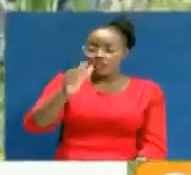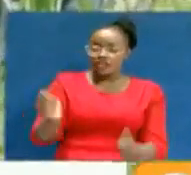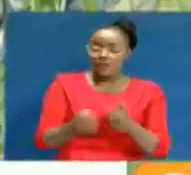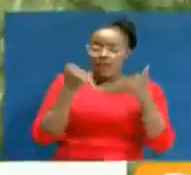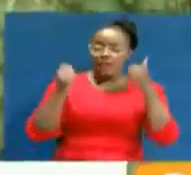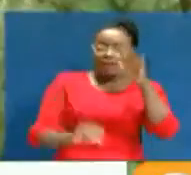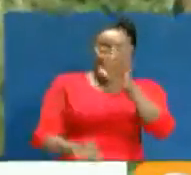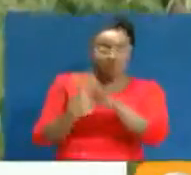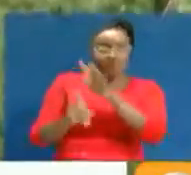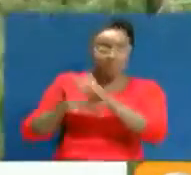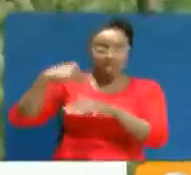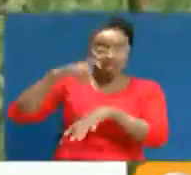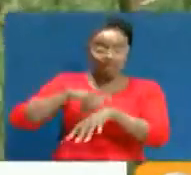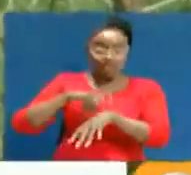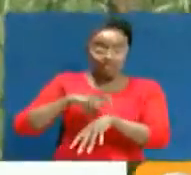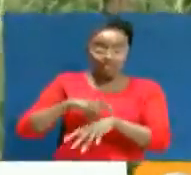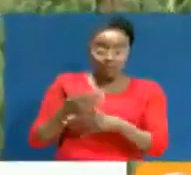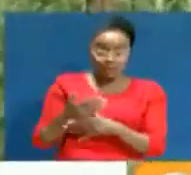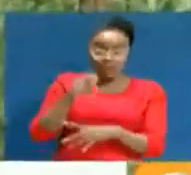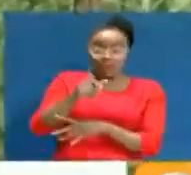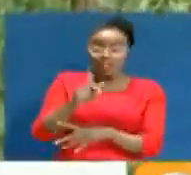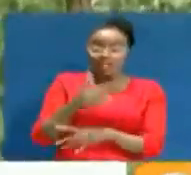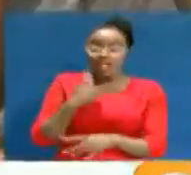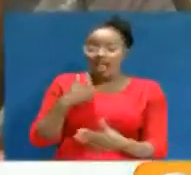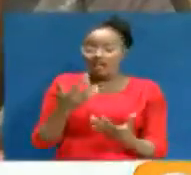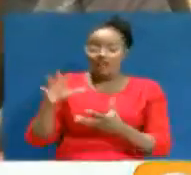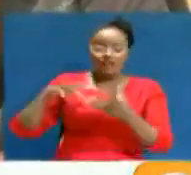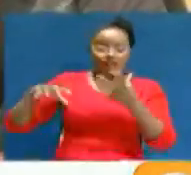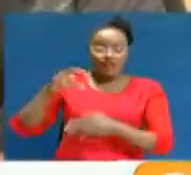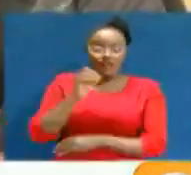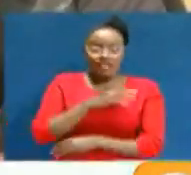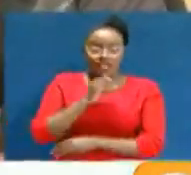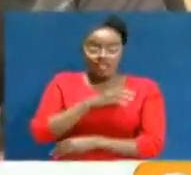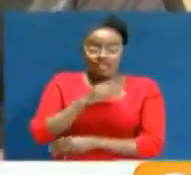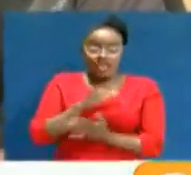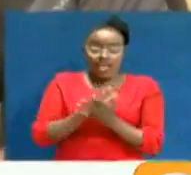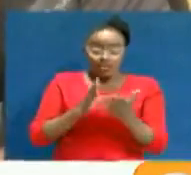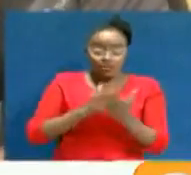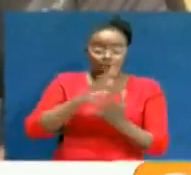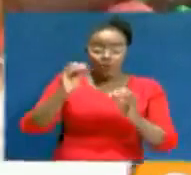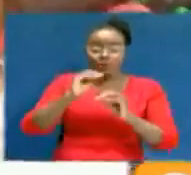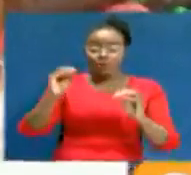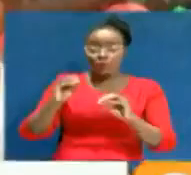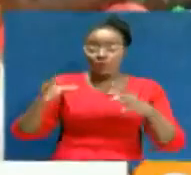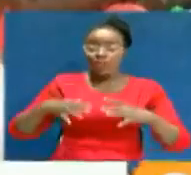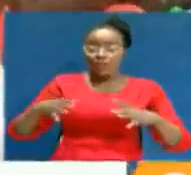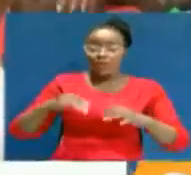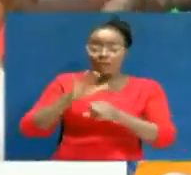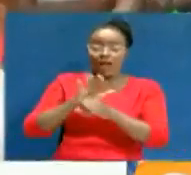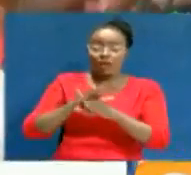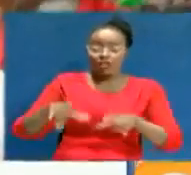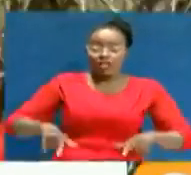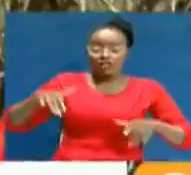and again. Each fresh attack is a cause of mayhem, fear, and uncertainty for dozens of families here.